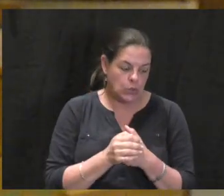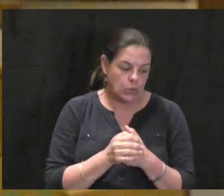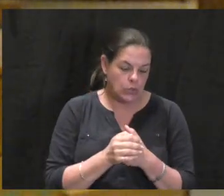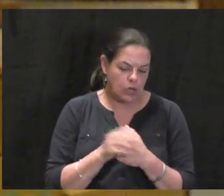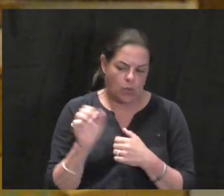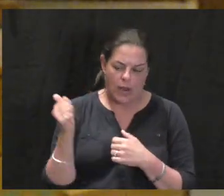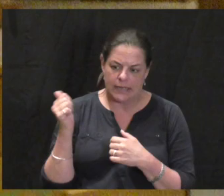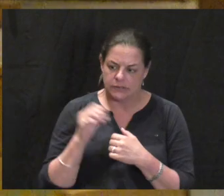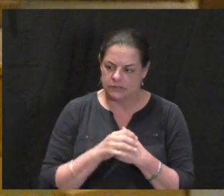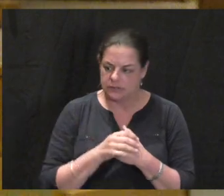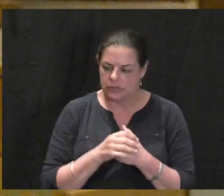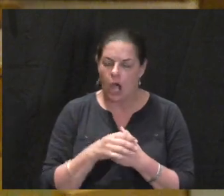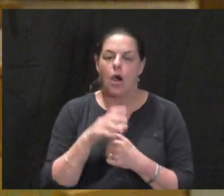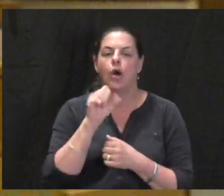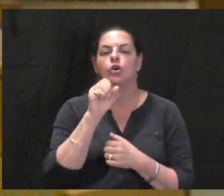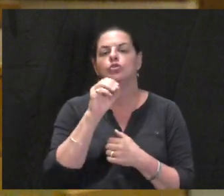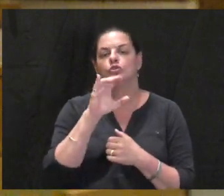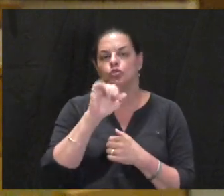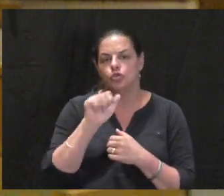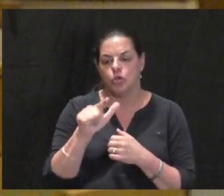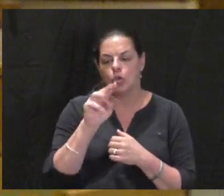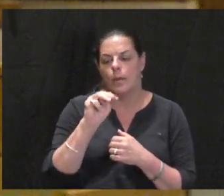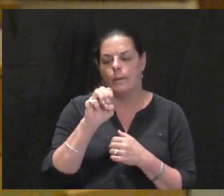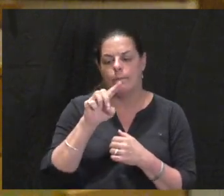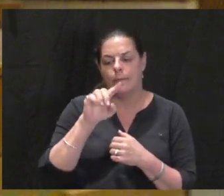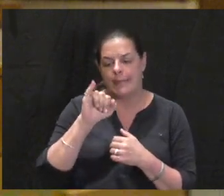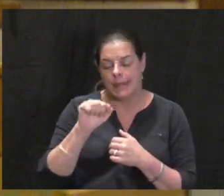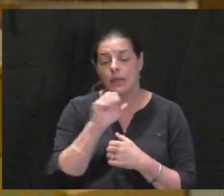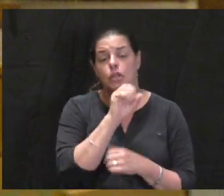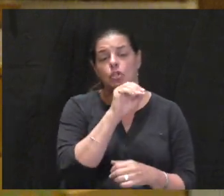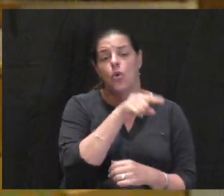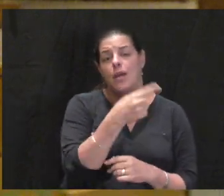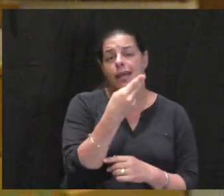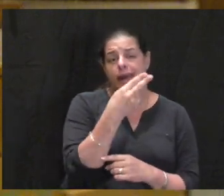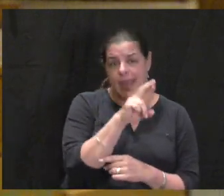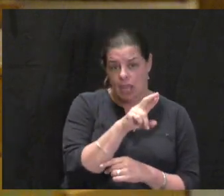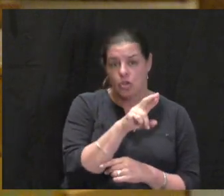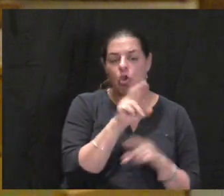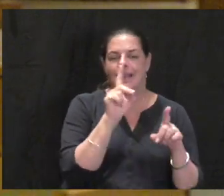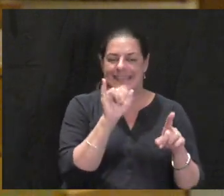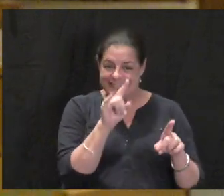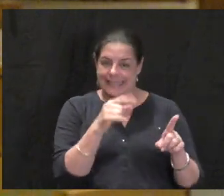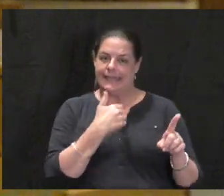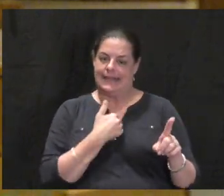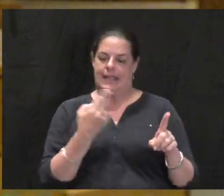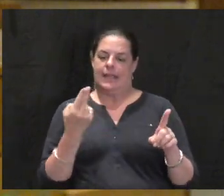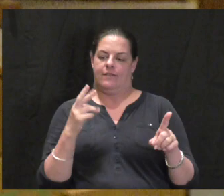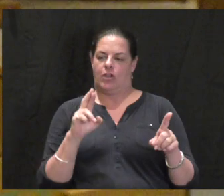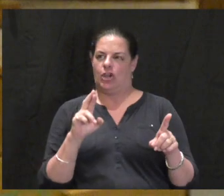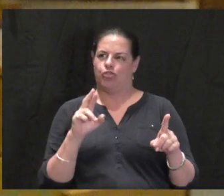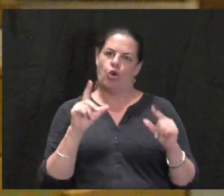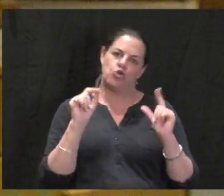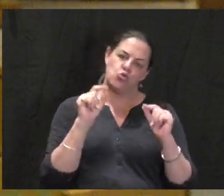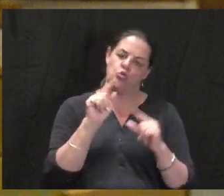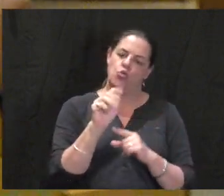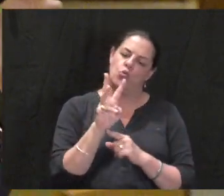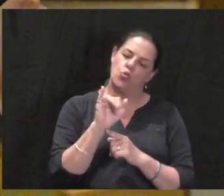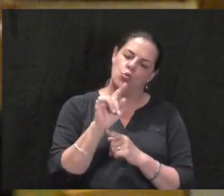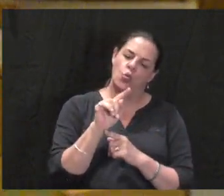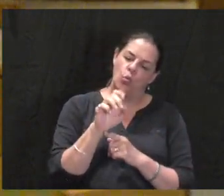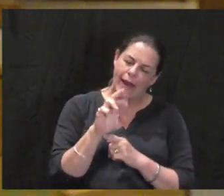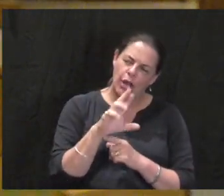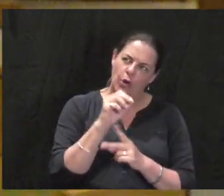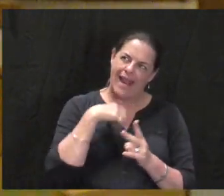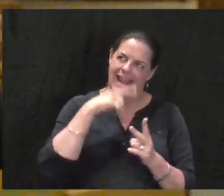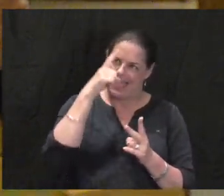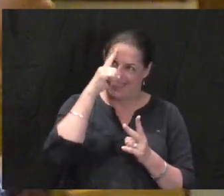a Facebook account, but we weren't really using it strategically. And the other challenge there is that with an HR department, you've kind of got twofold.